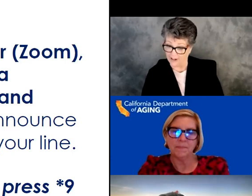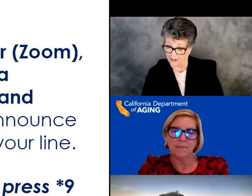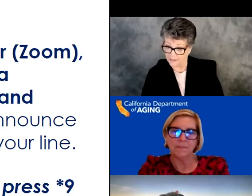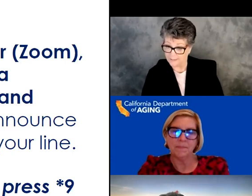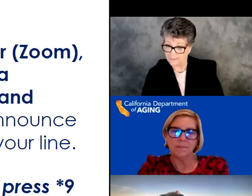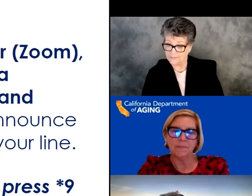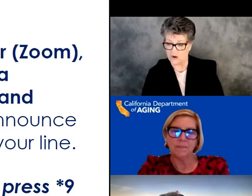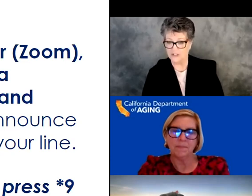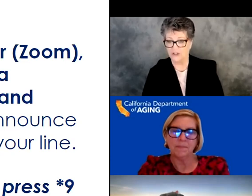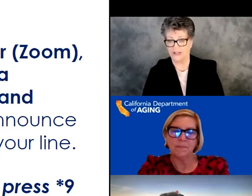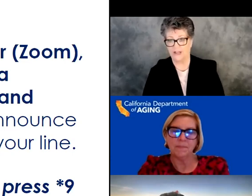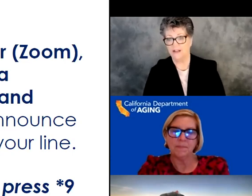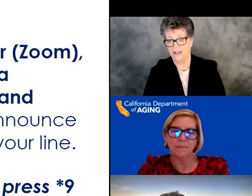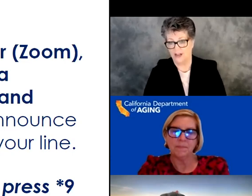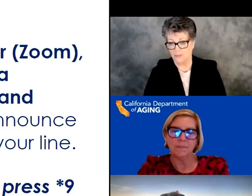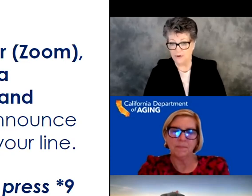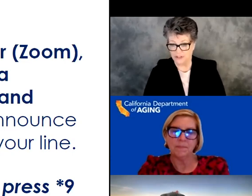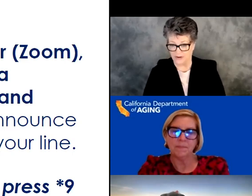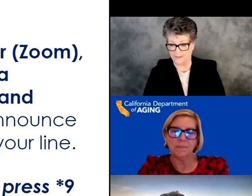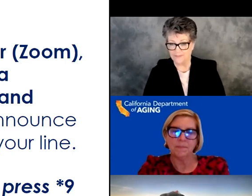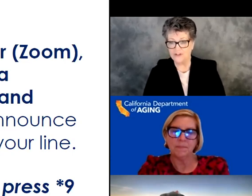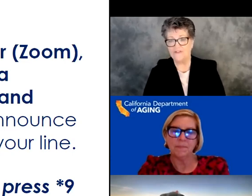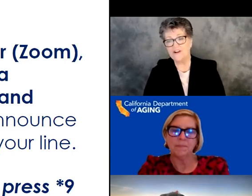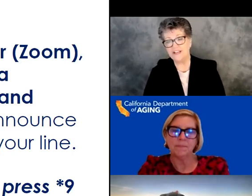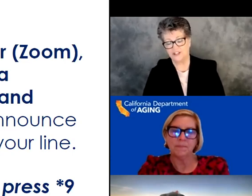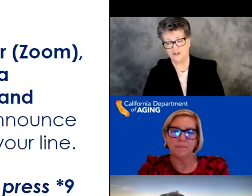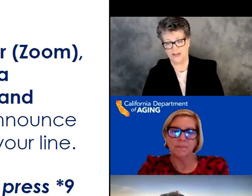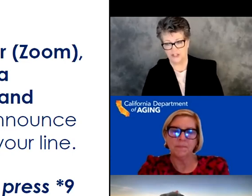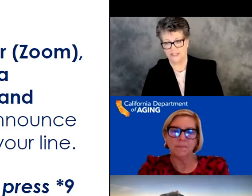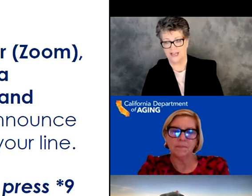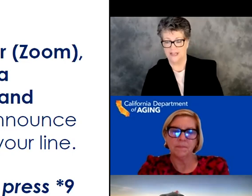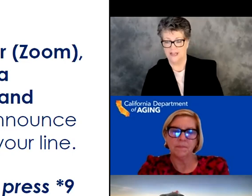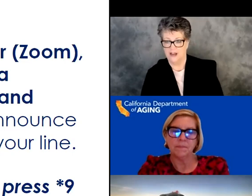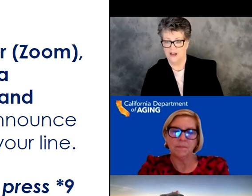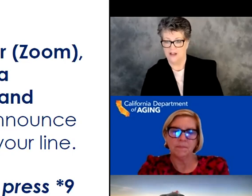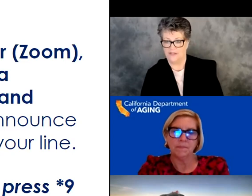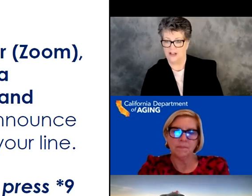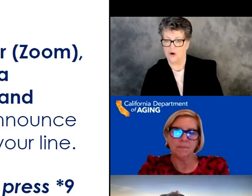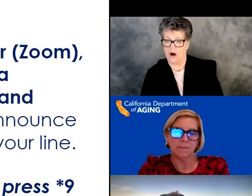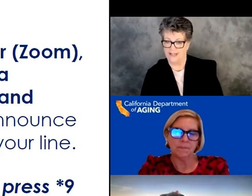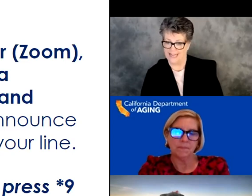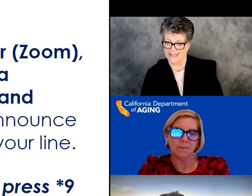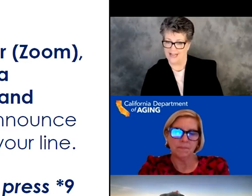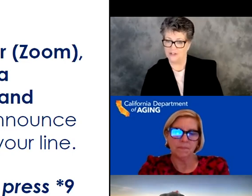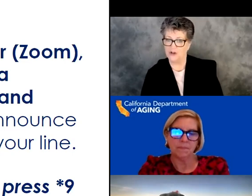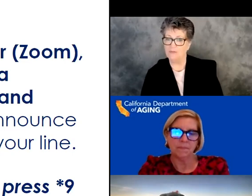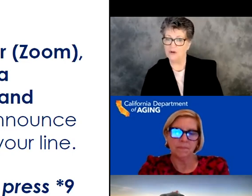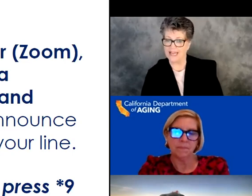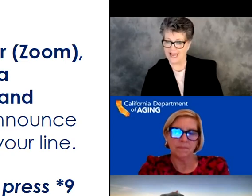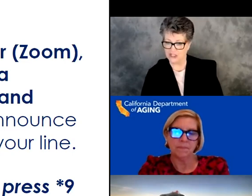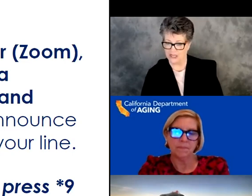very ill, trying to look at a computer screen. So there are various situations that go on like that.